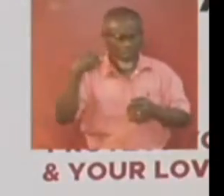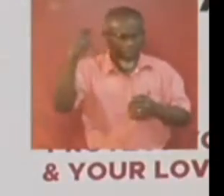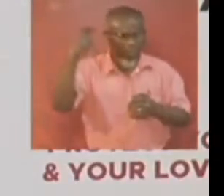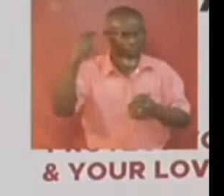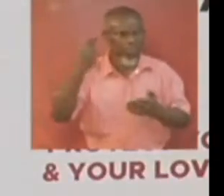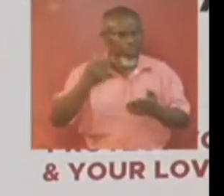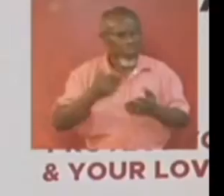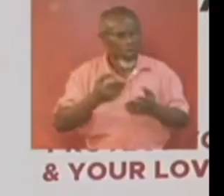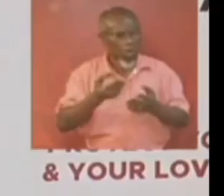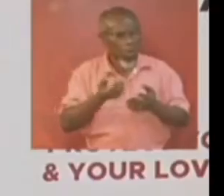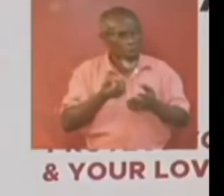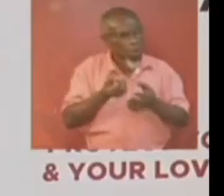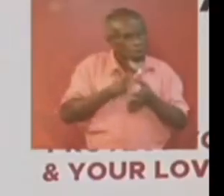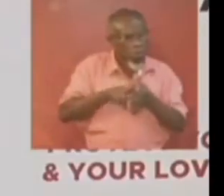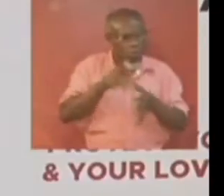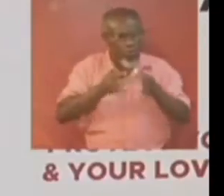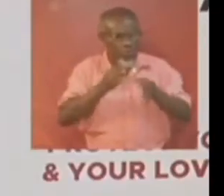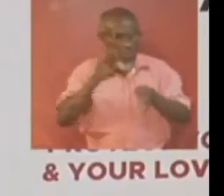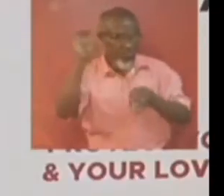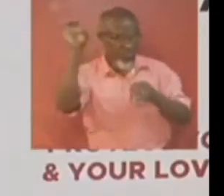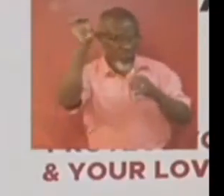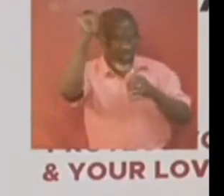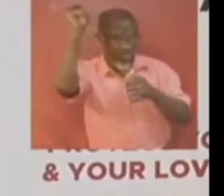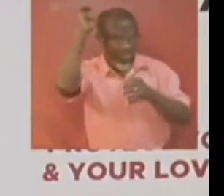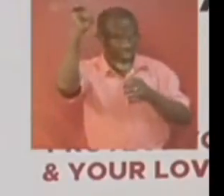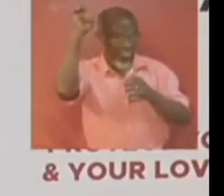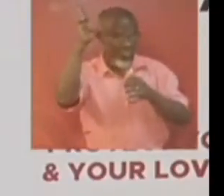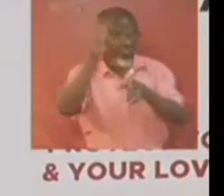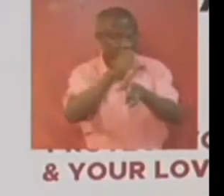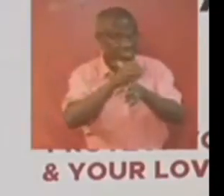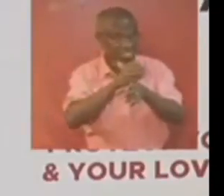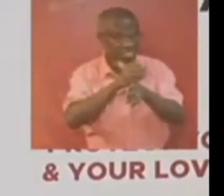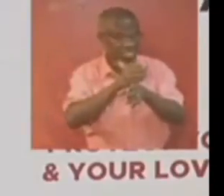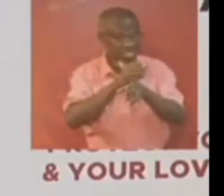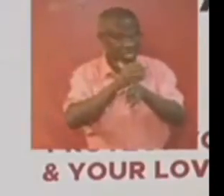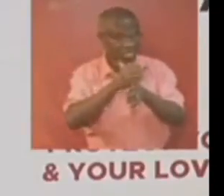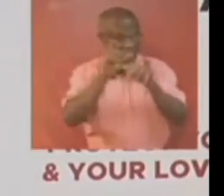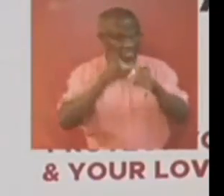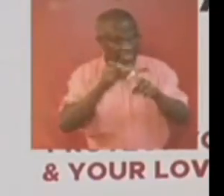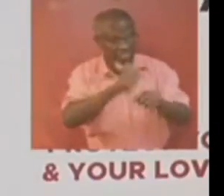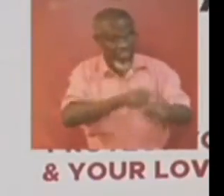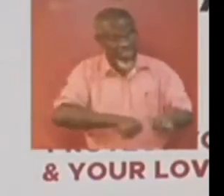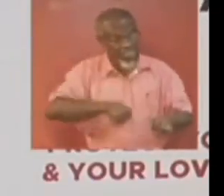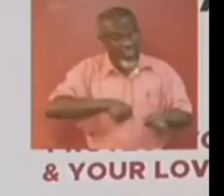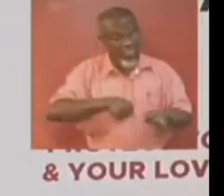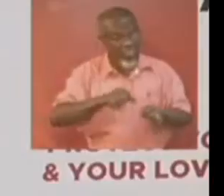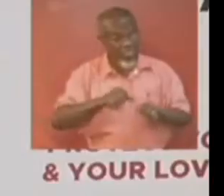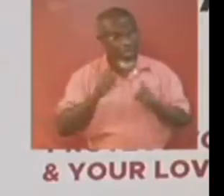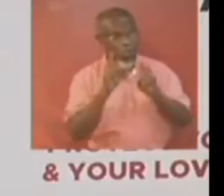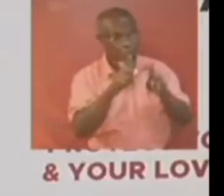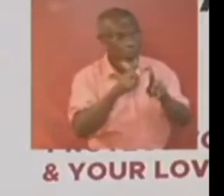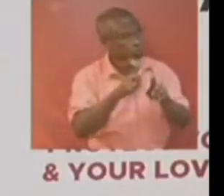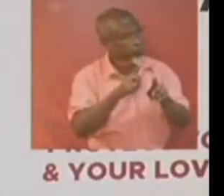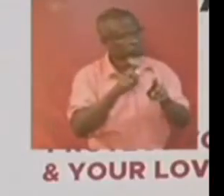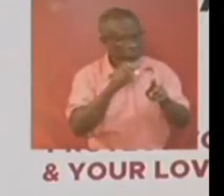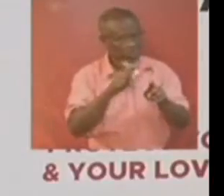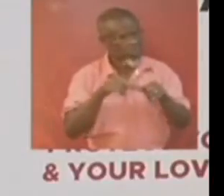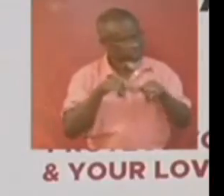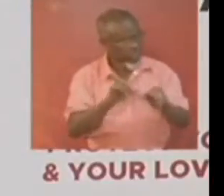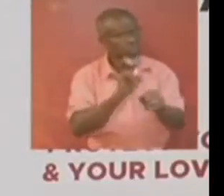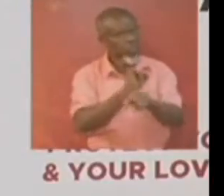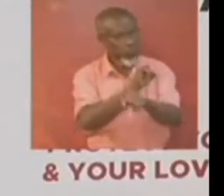require emergency care and urgent and emergency surgery. The parallel healthcare system prevents